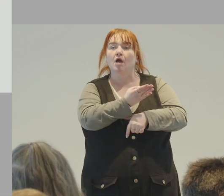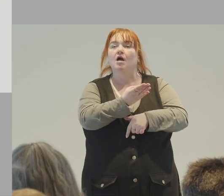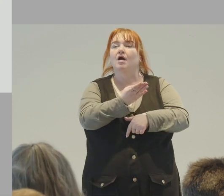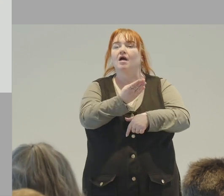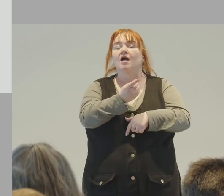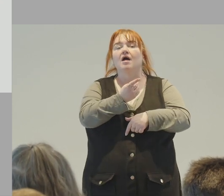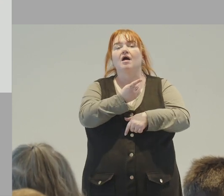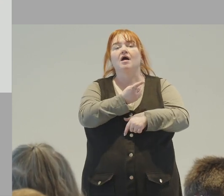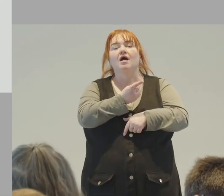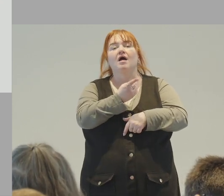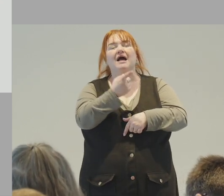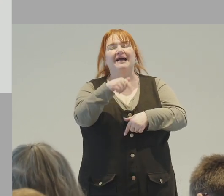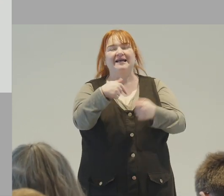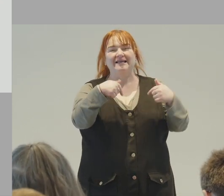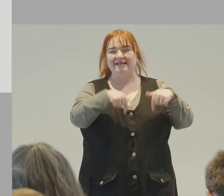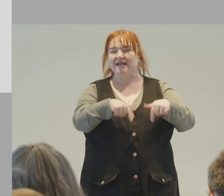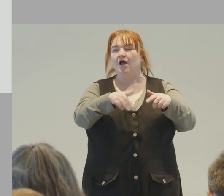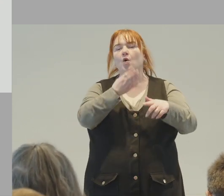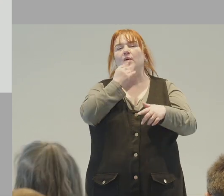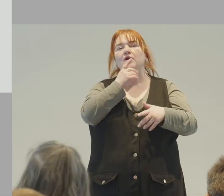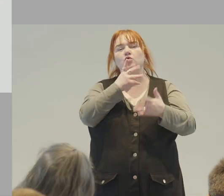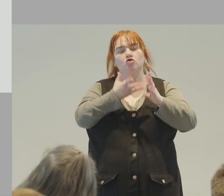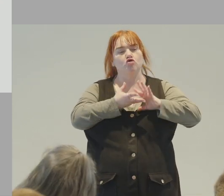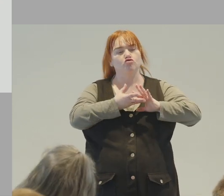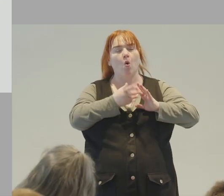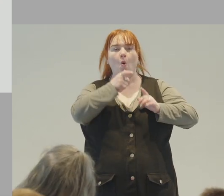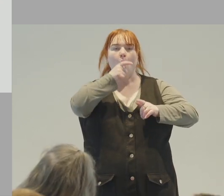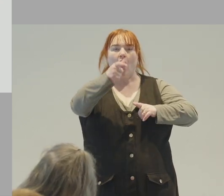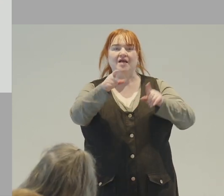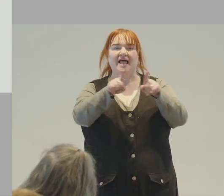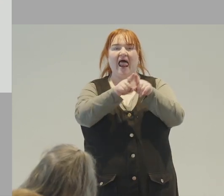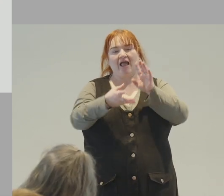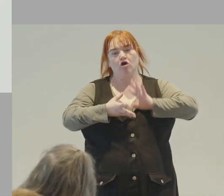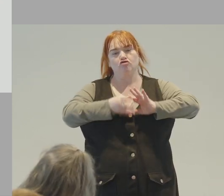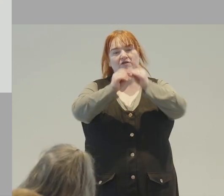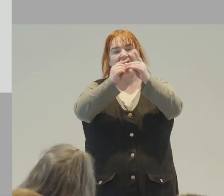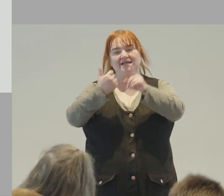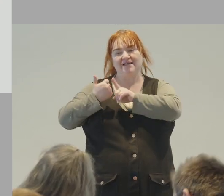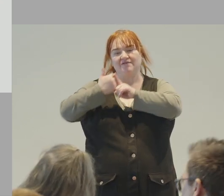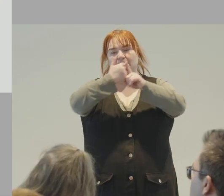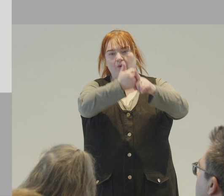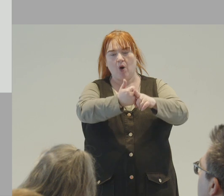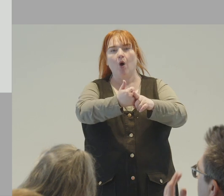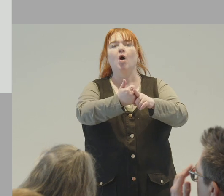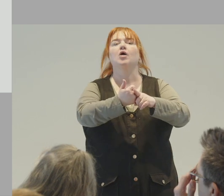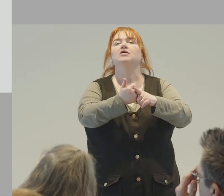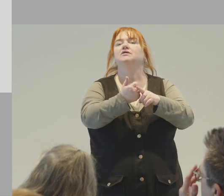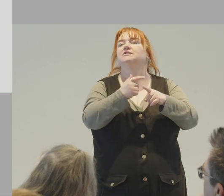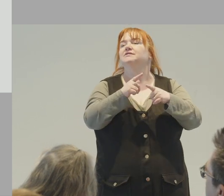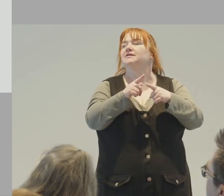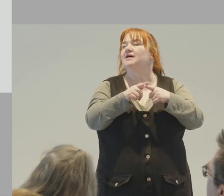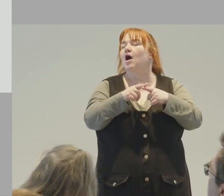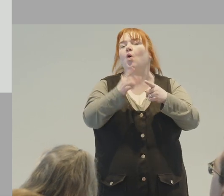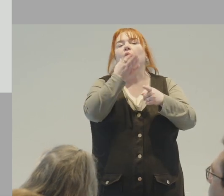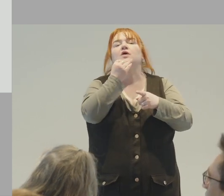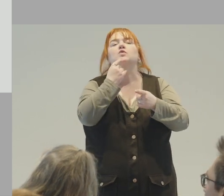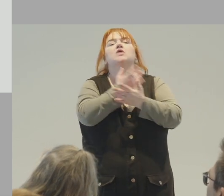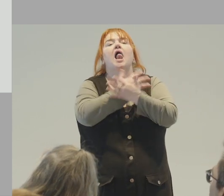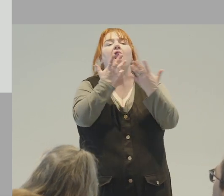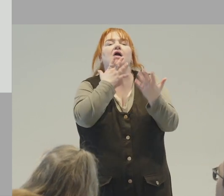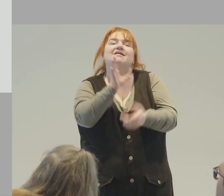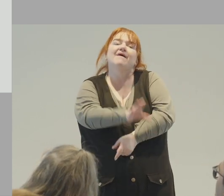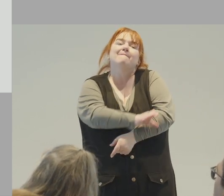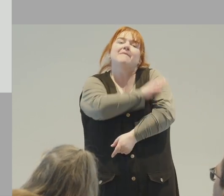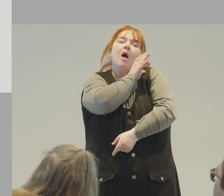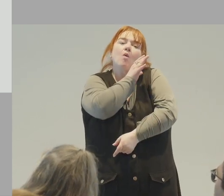Areas, we use words like creative support. We use empowering words, and we know how amazing people are in work and how much work they can do. In an Access to